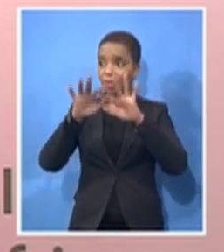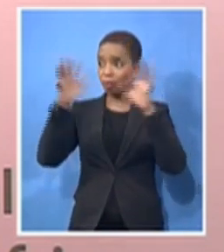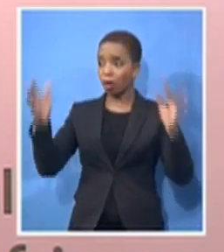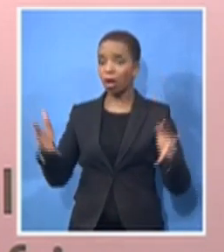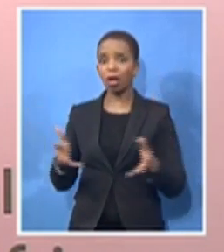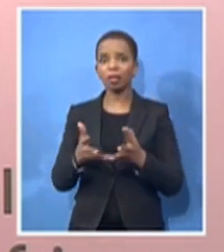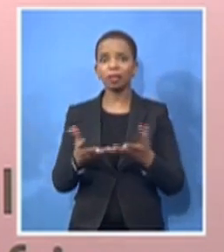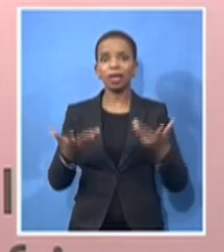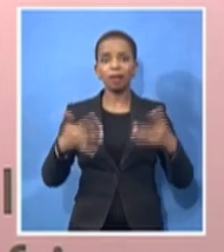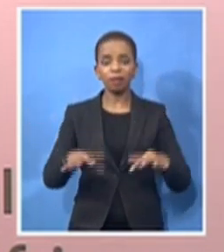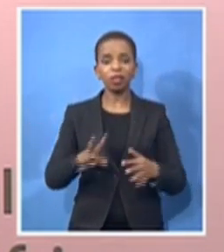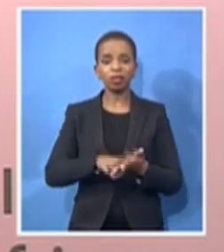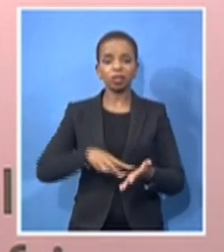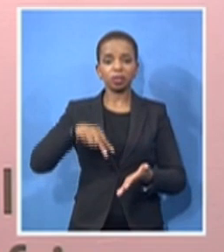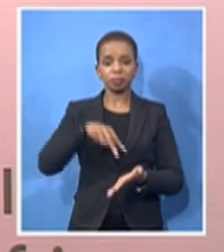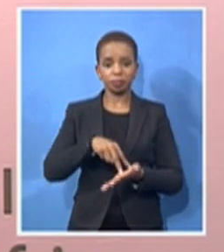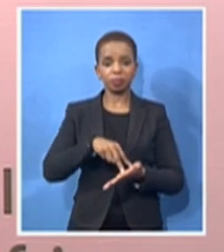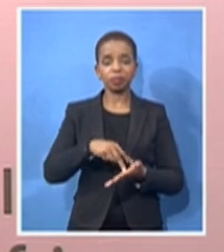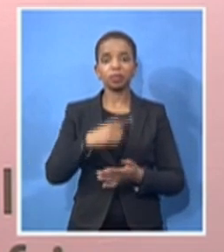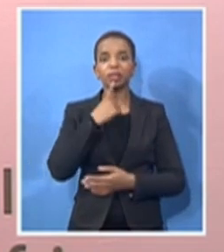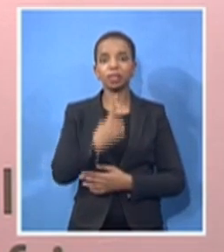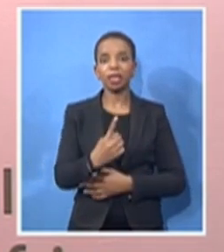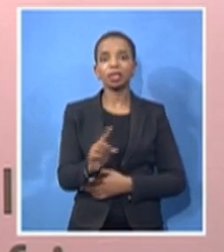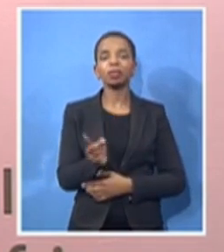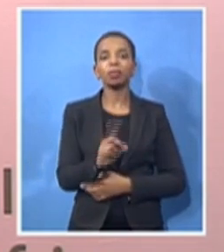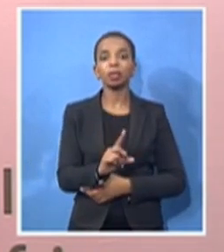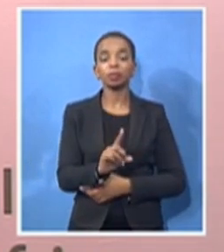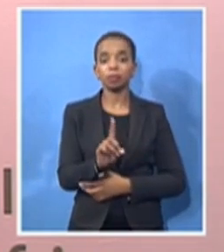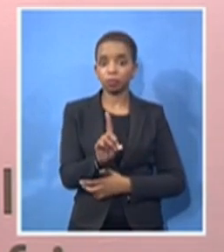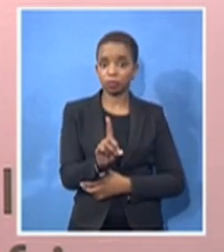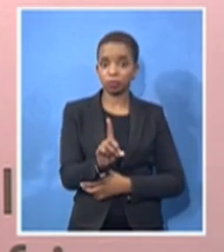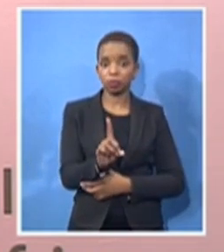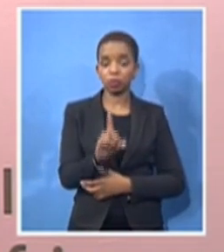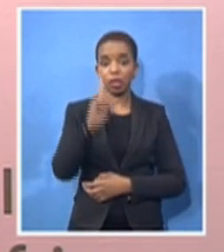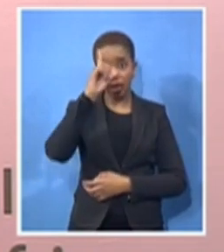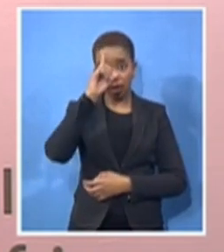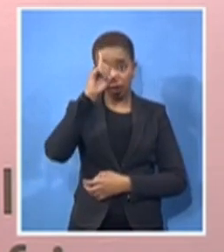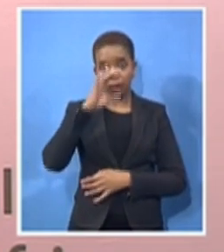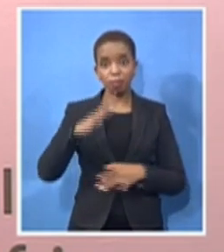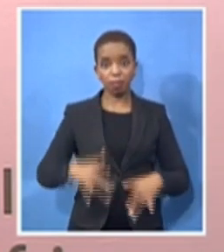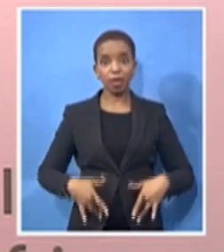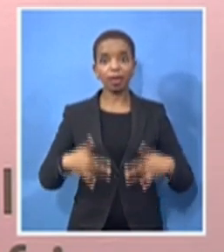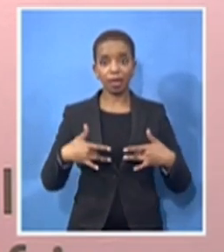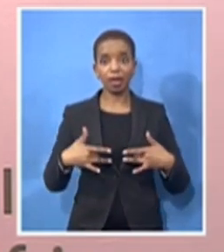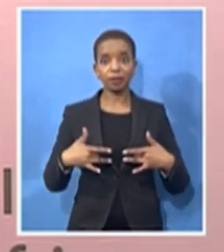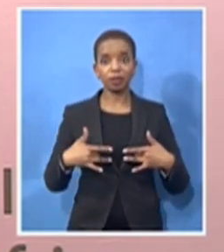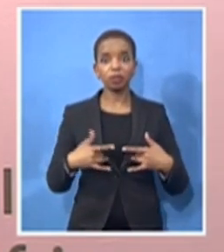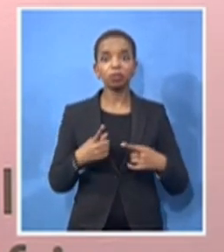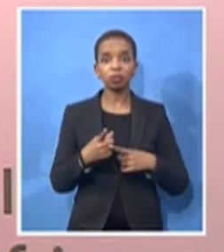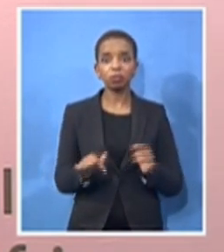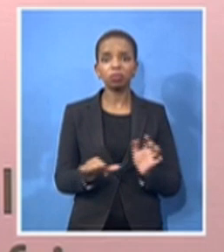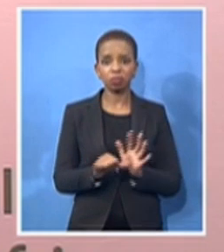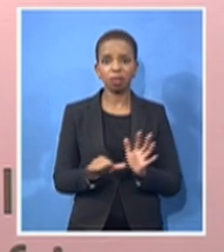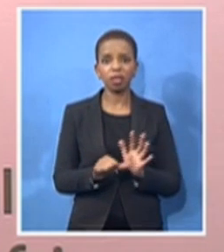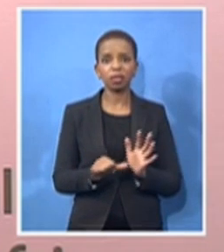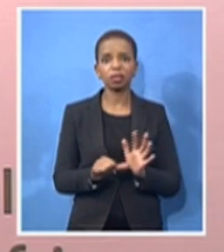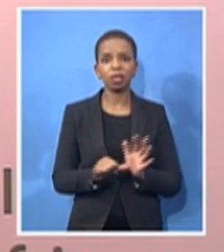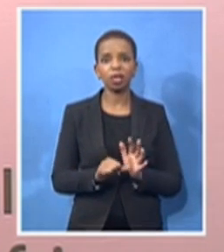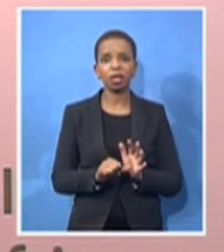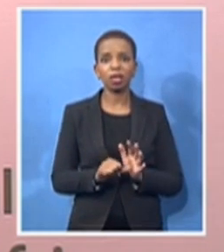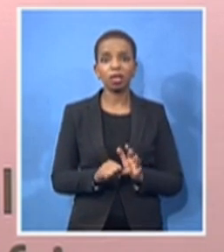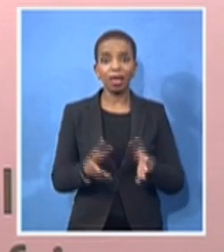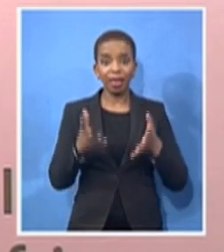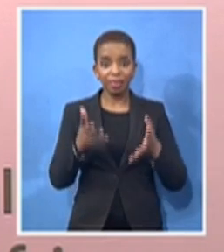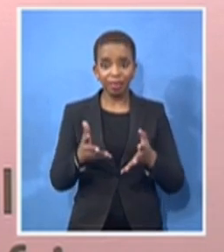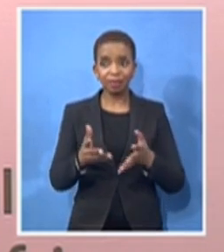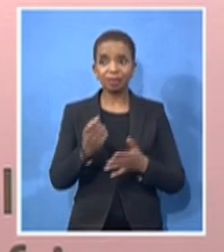Black Lives Matter, and enough of this kind of naked racism. And I'm